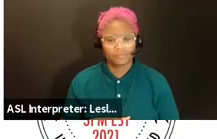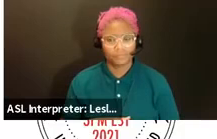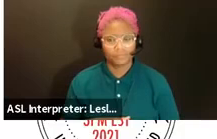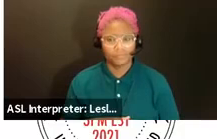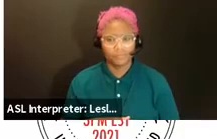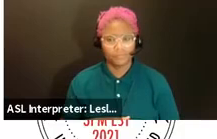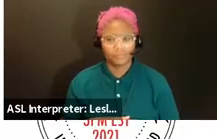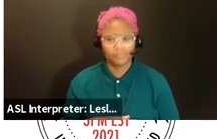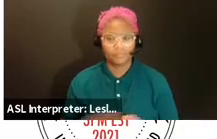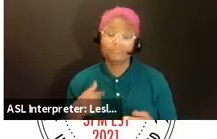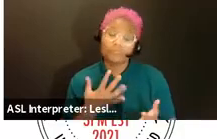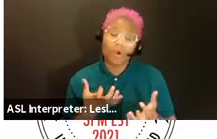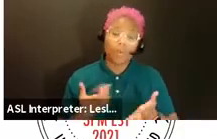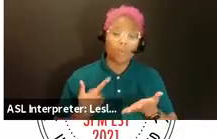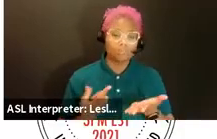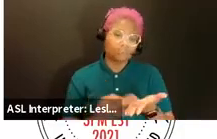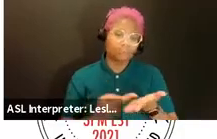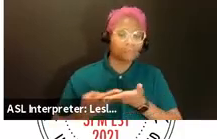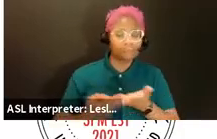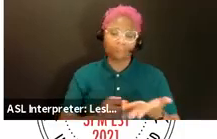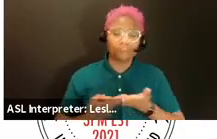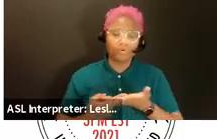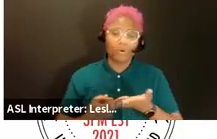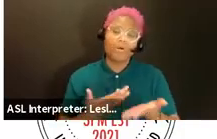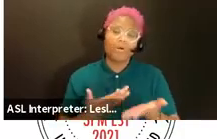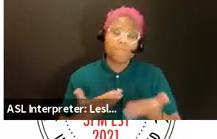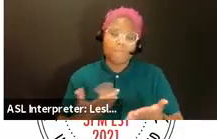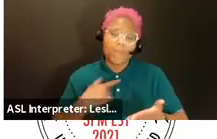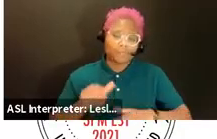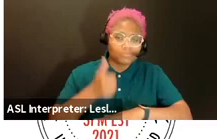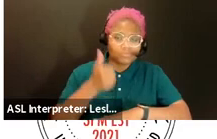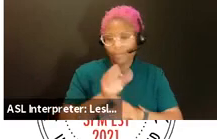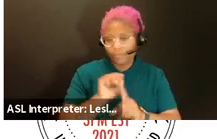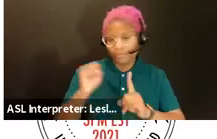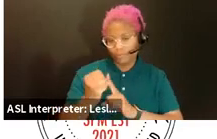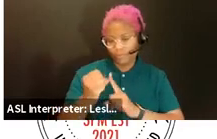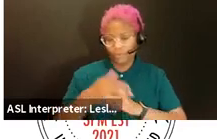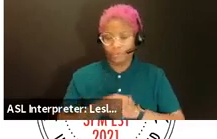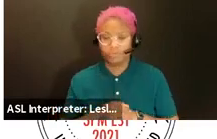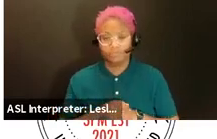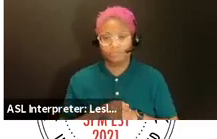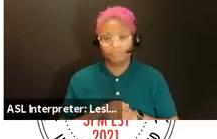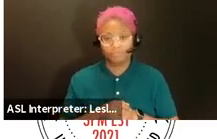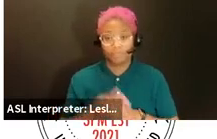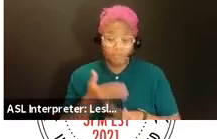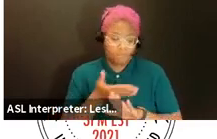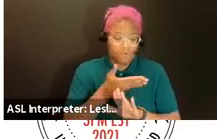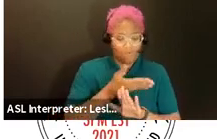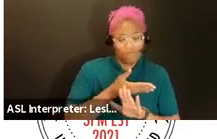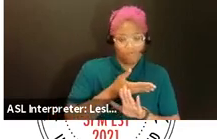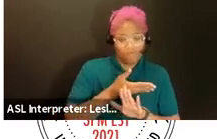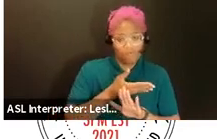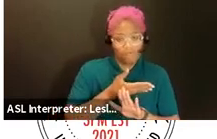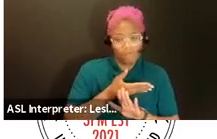I want to talk about that and try to run through a case example. But first of all, in a related plug, I want to mention that presenting